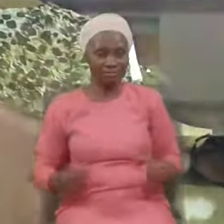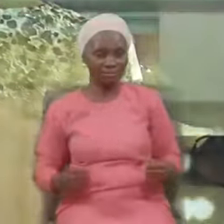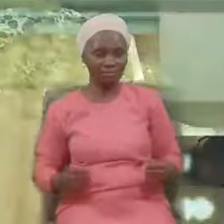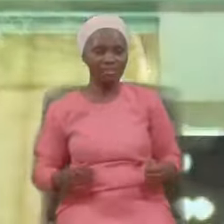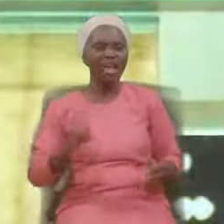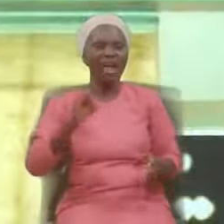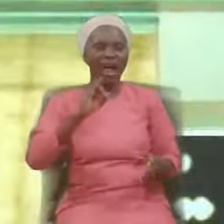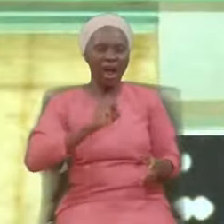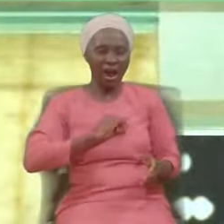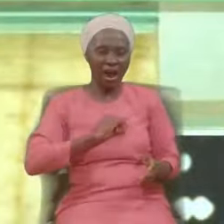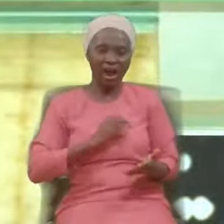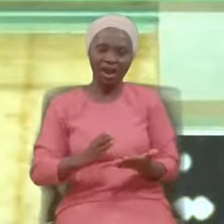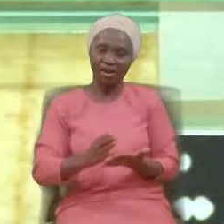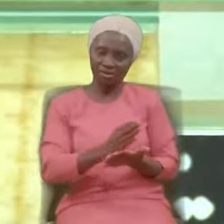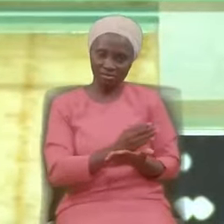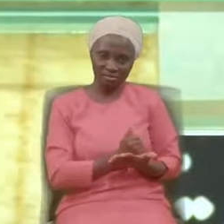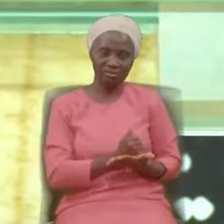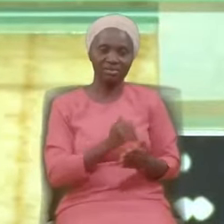I recover.